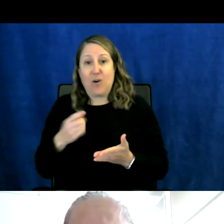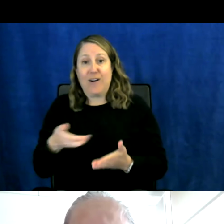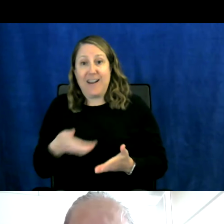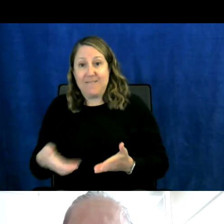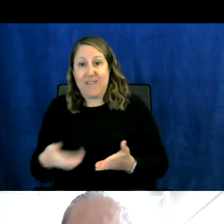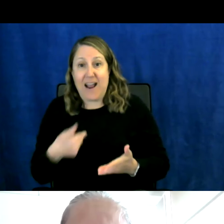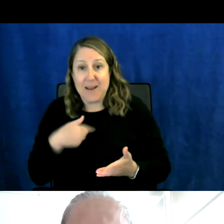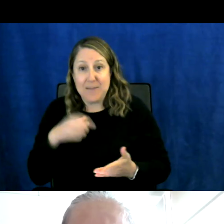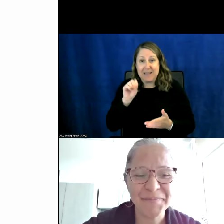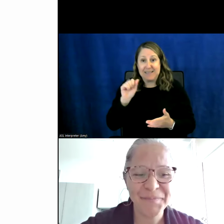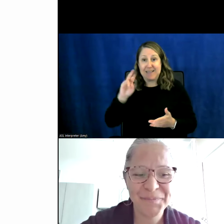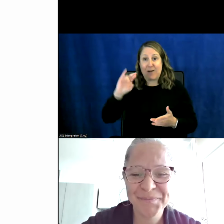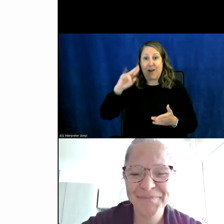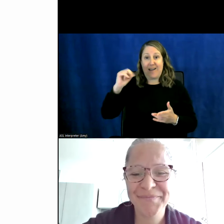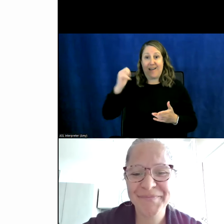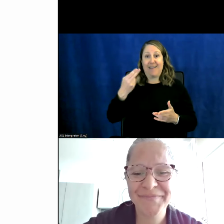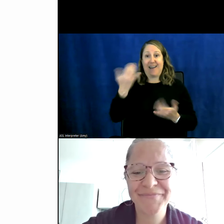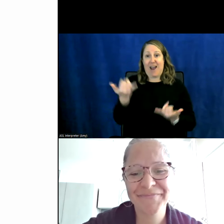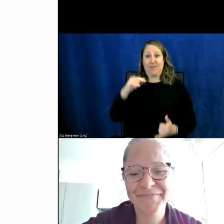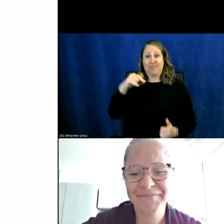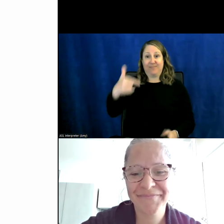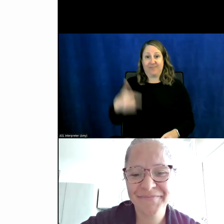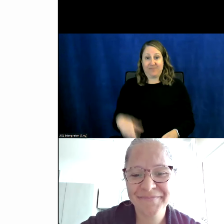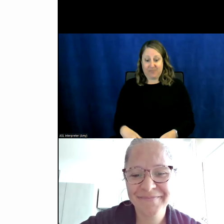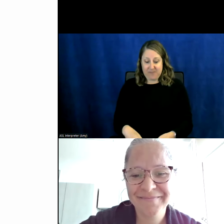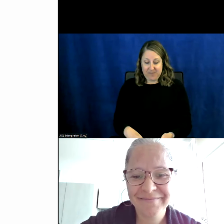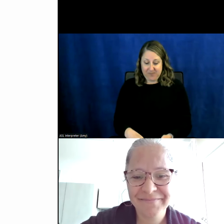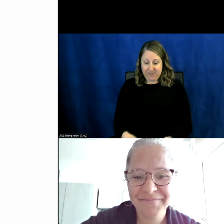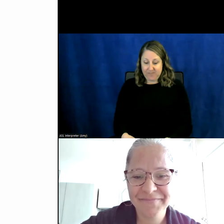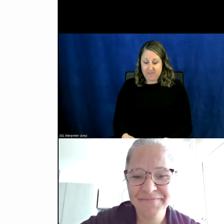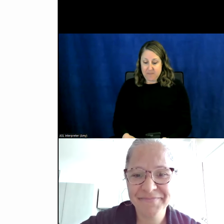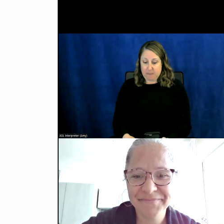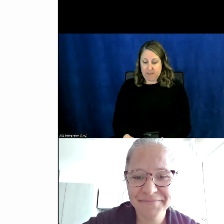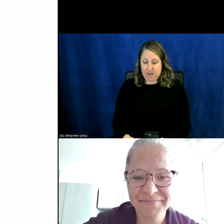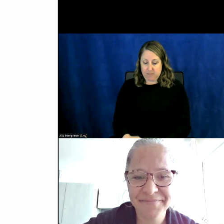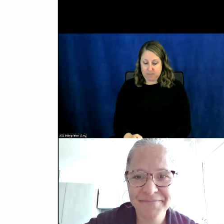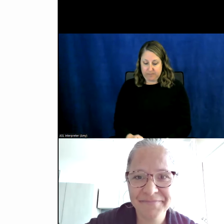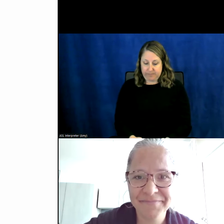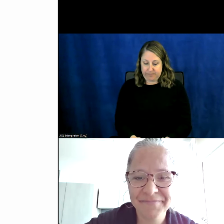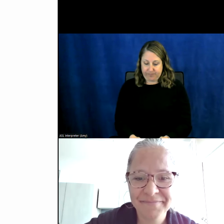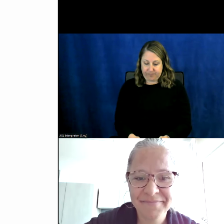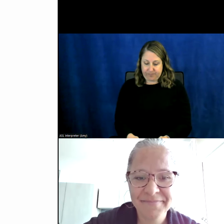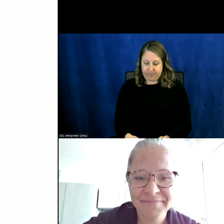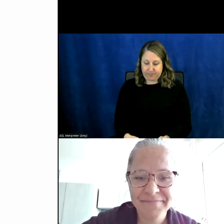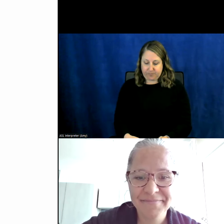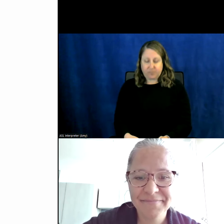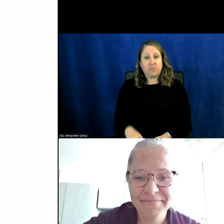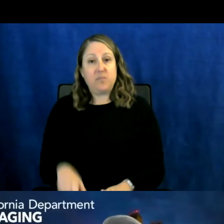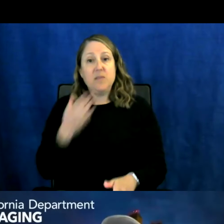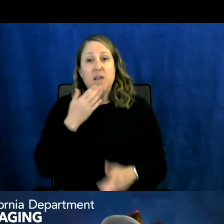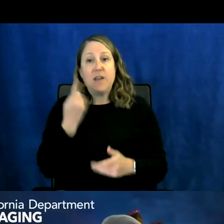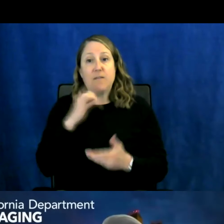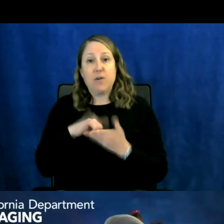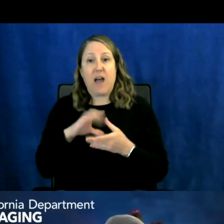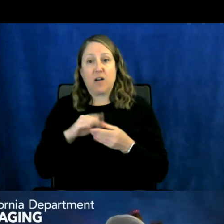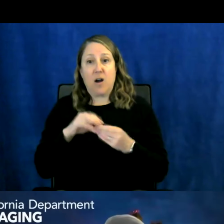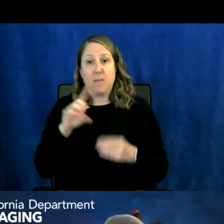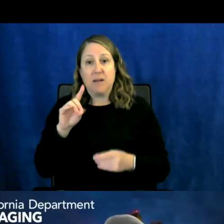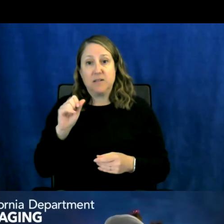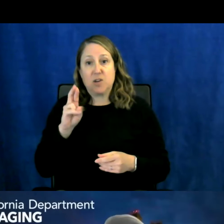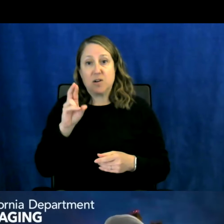Sarah. I will hand it back to you. Great. Well, thank you so much for those remarks, Darcy. It's great to have you here. And I want to turn to